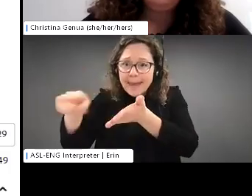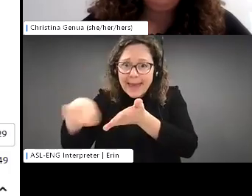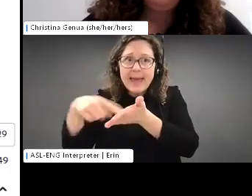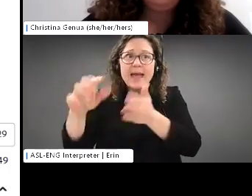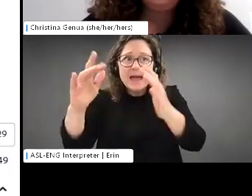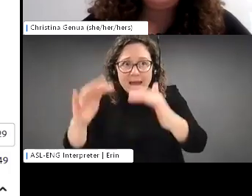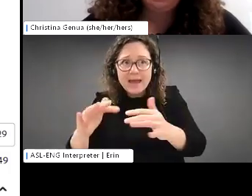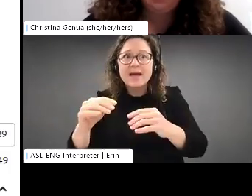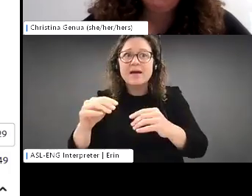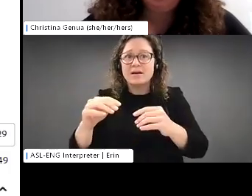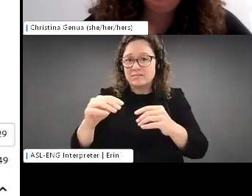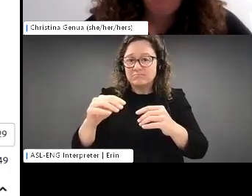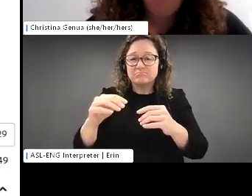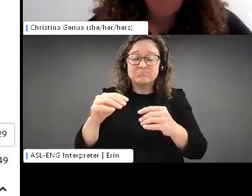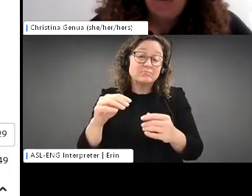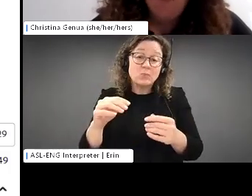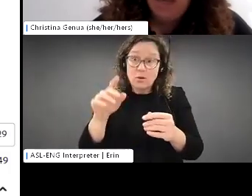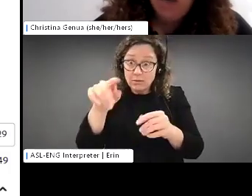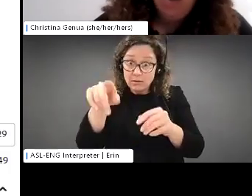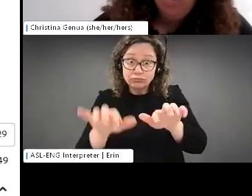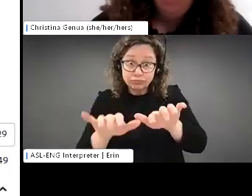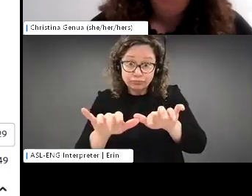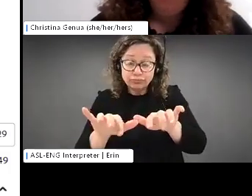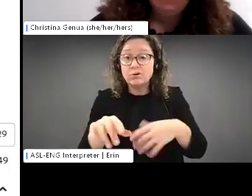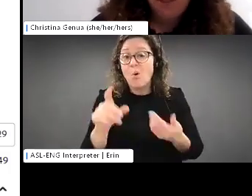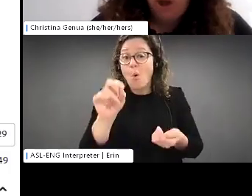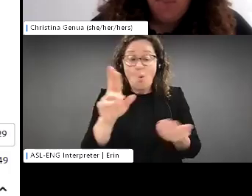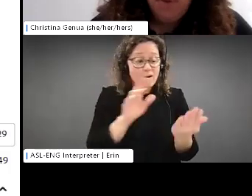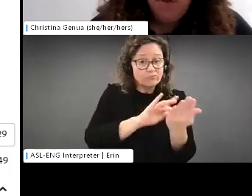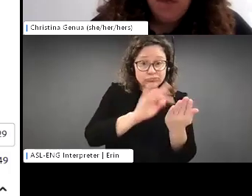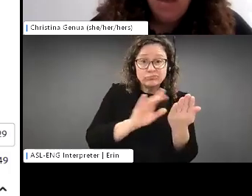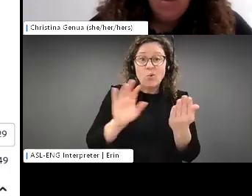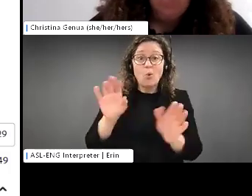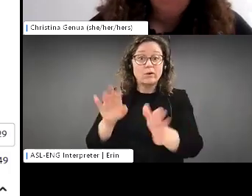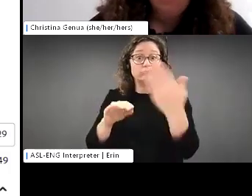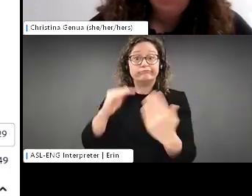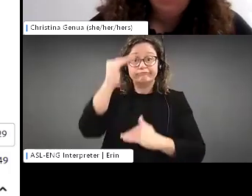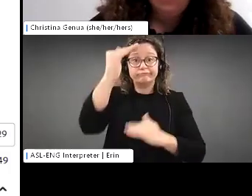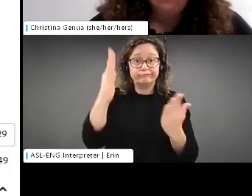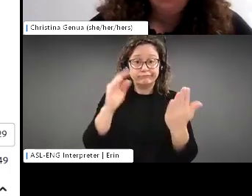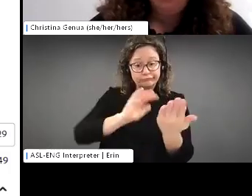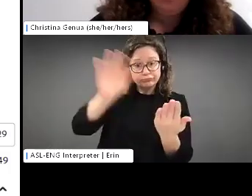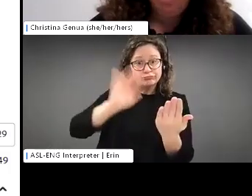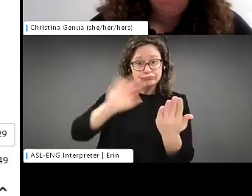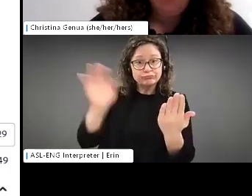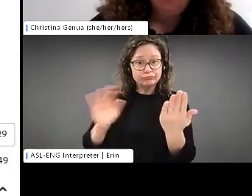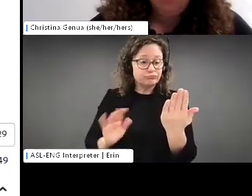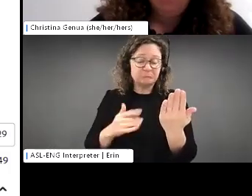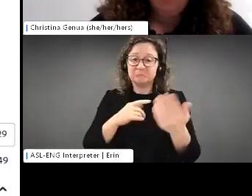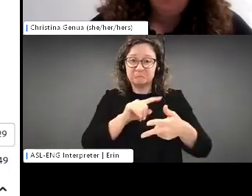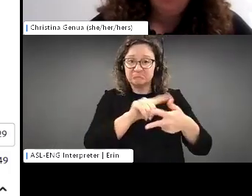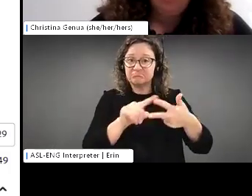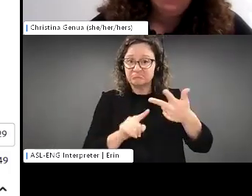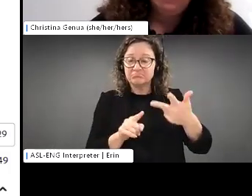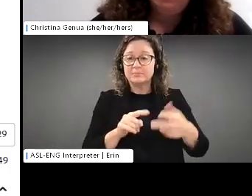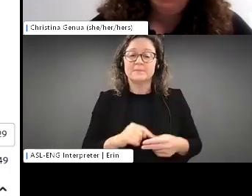do this using a bank's app on your phone or tablet or desktop. And then we'll talk about more